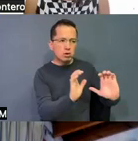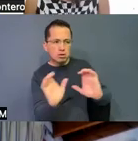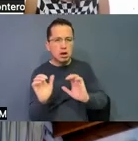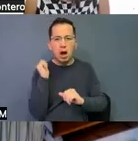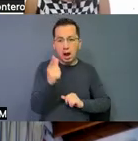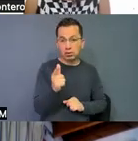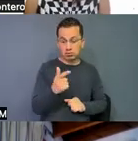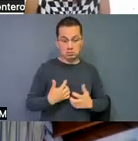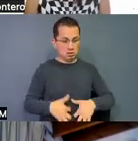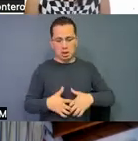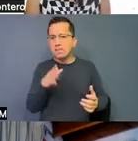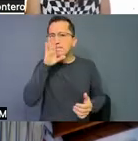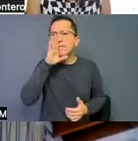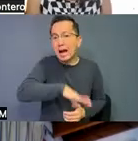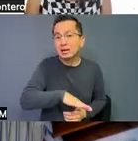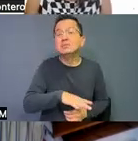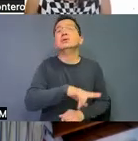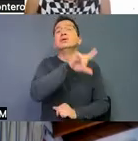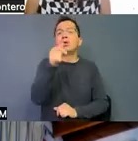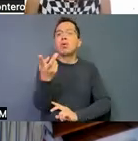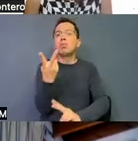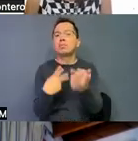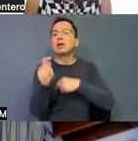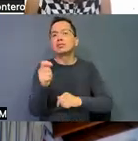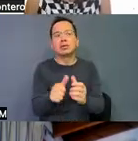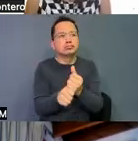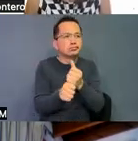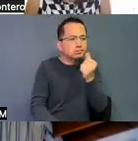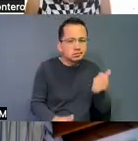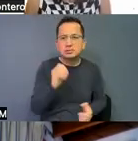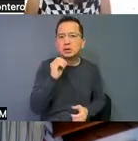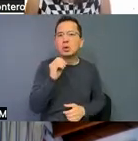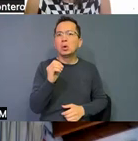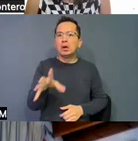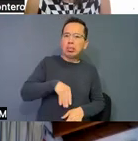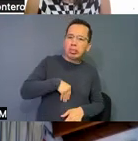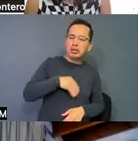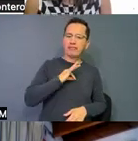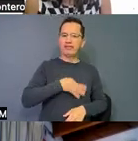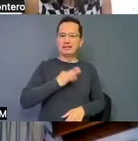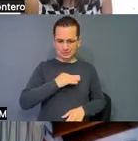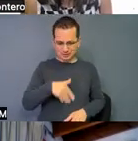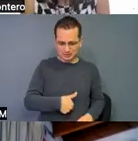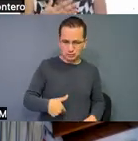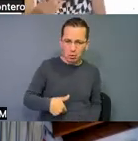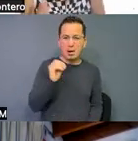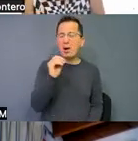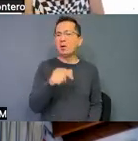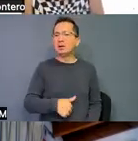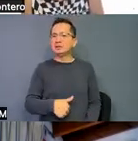or diarrhea, or that they eat anything and it's, you know, it's not feeding them well.